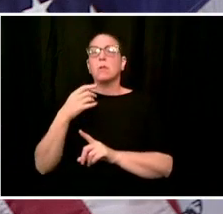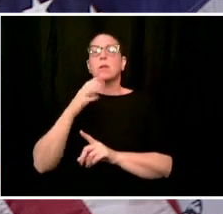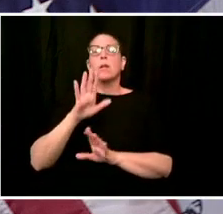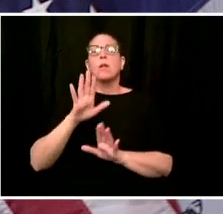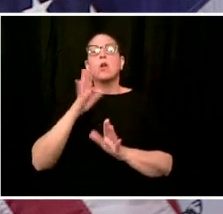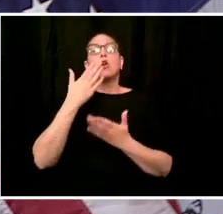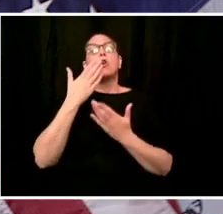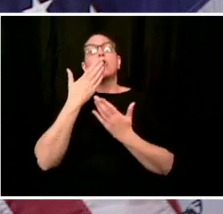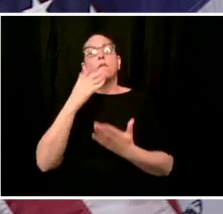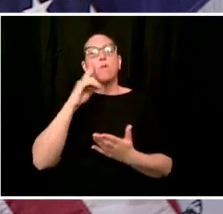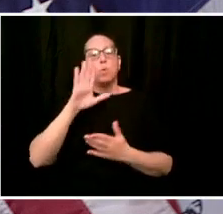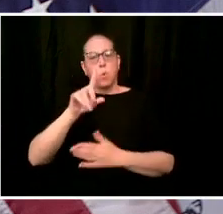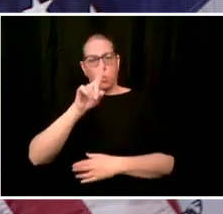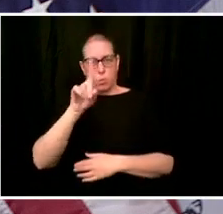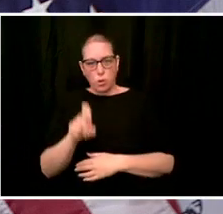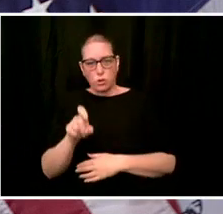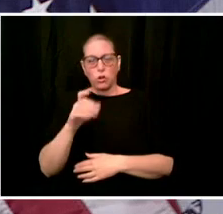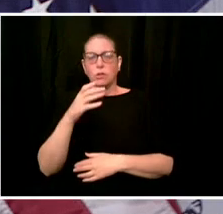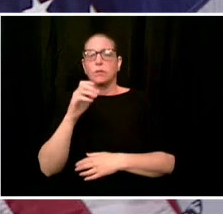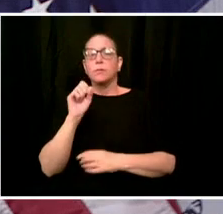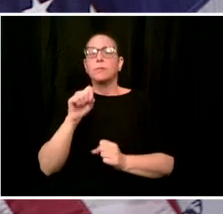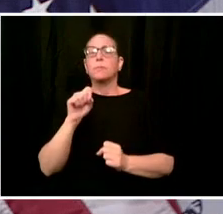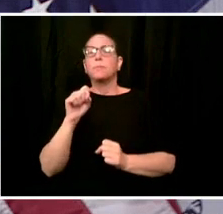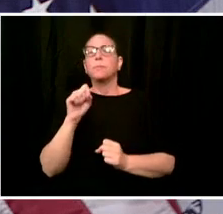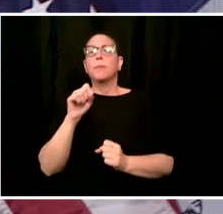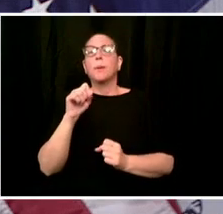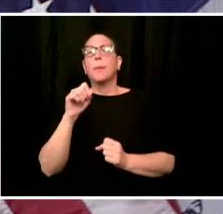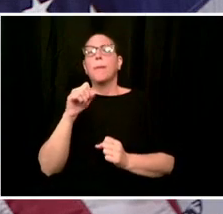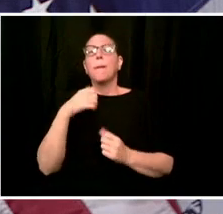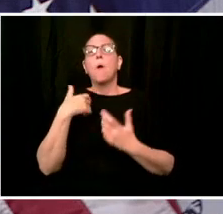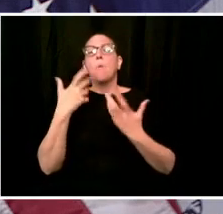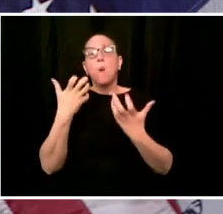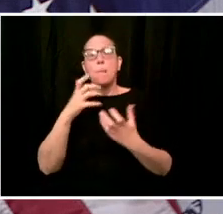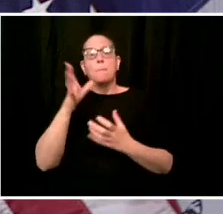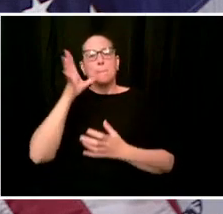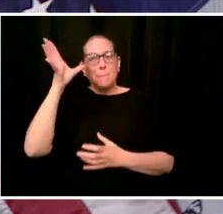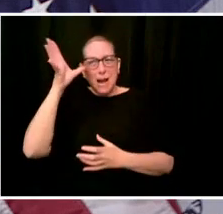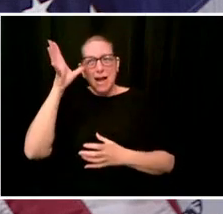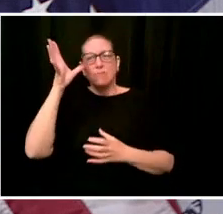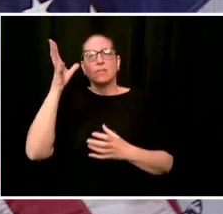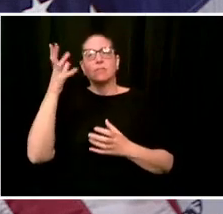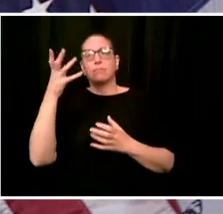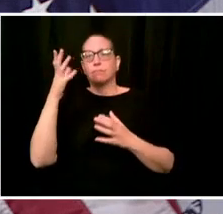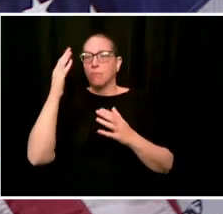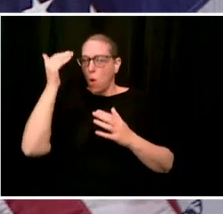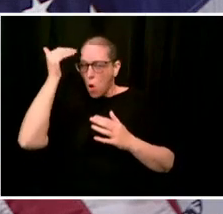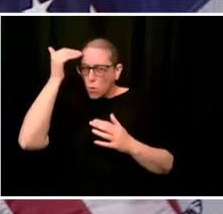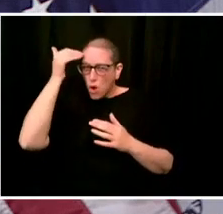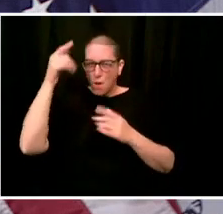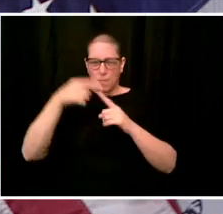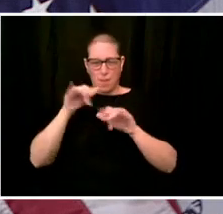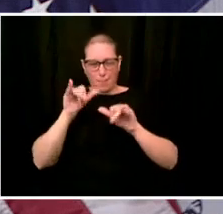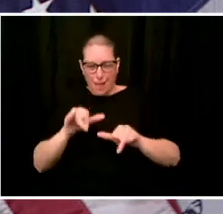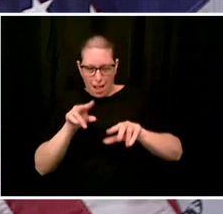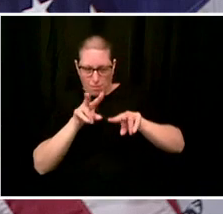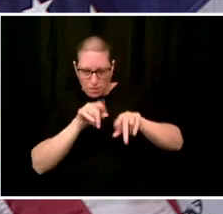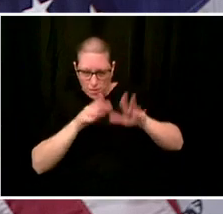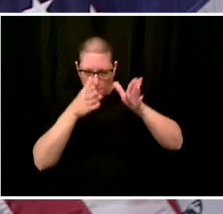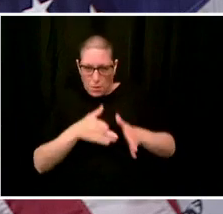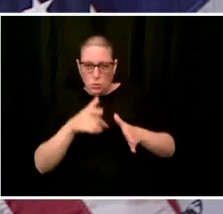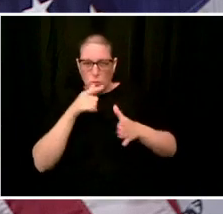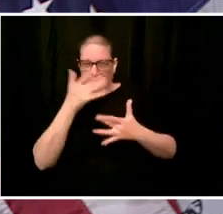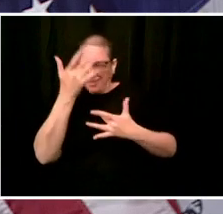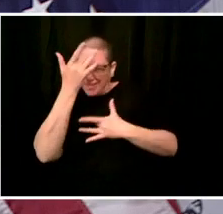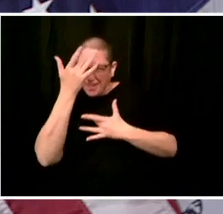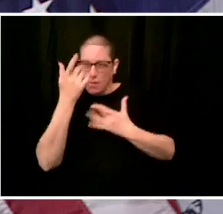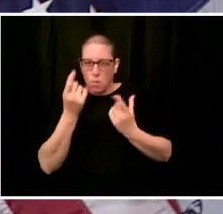look out for these symptoms and talk to a healthcare professional immediately. That is the thing that must happen for a child to be